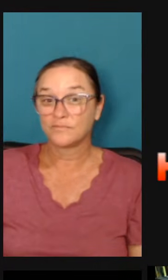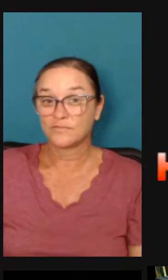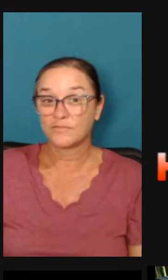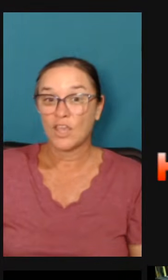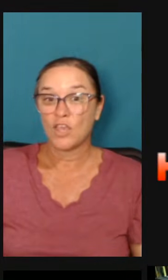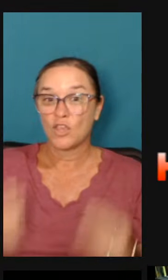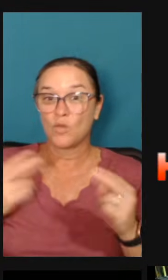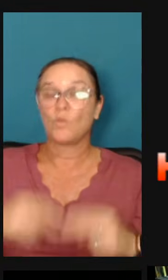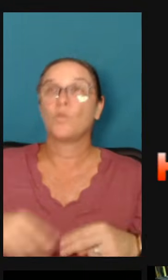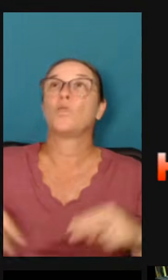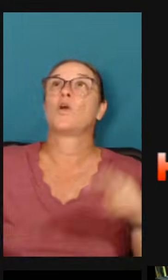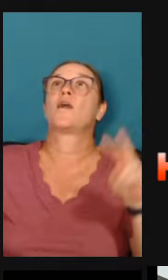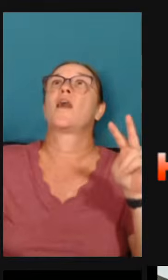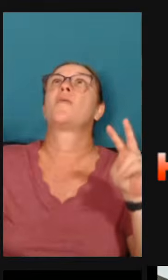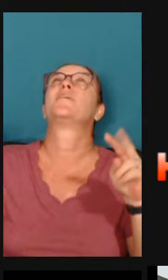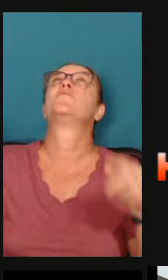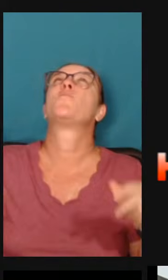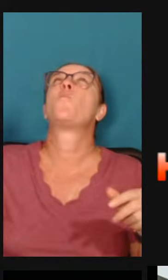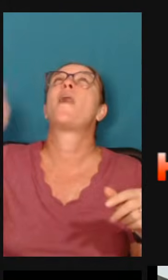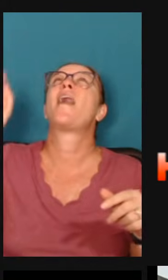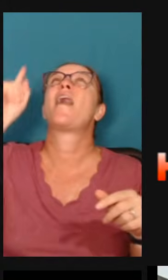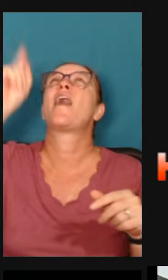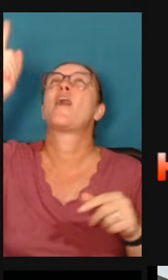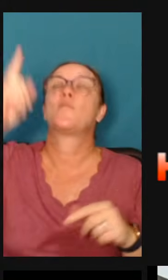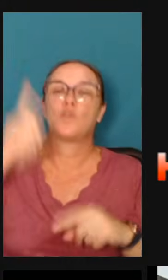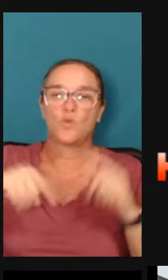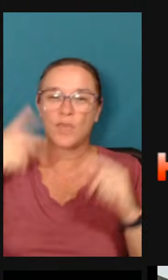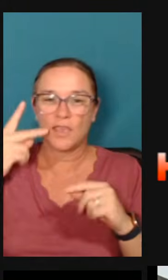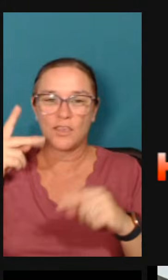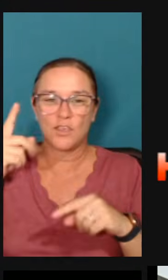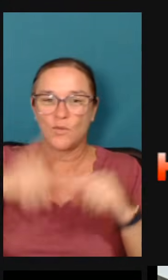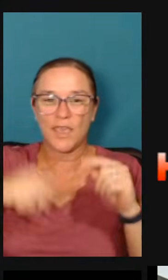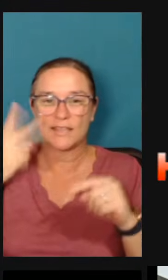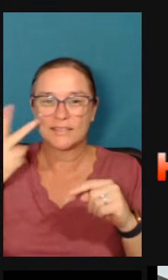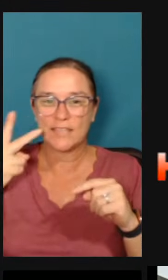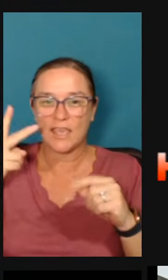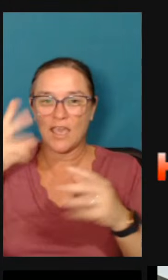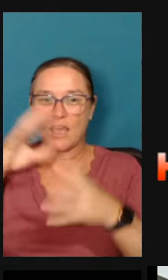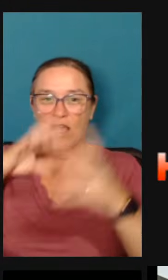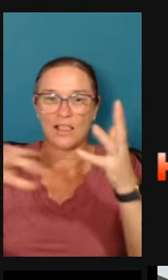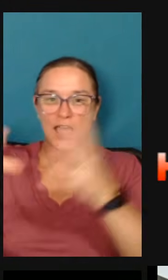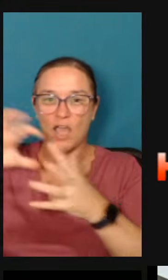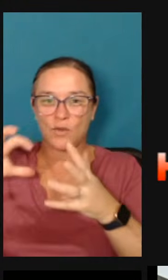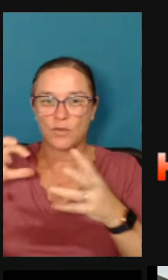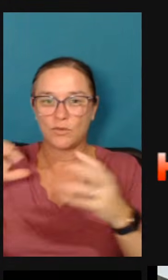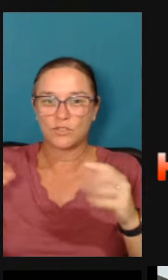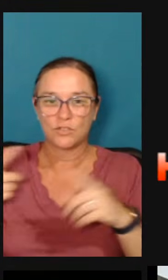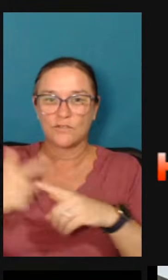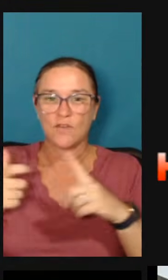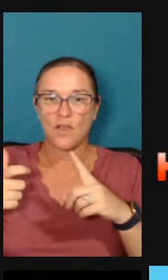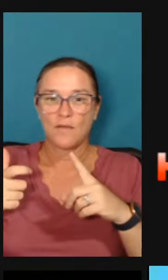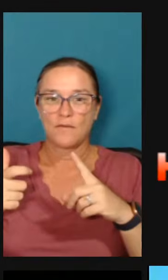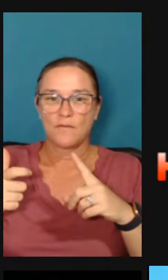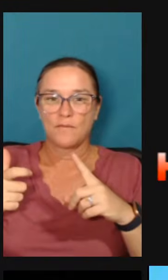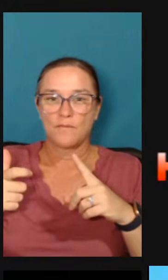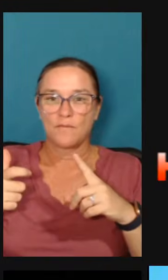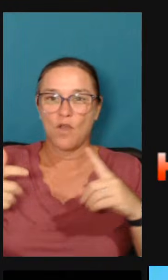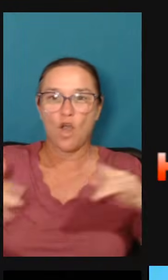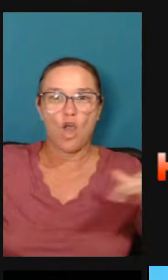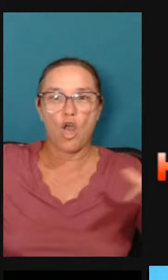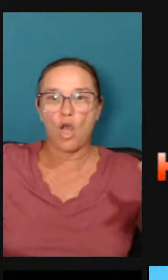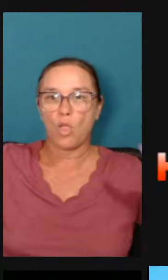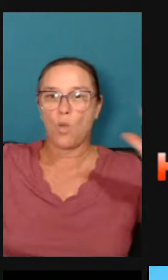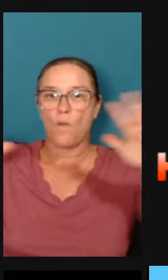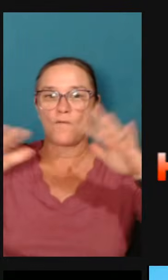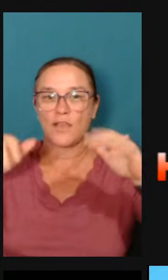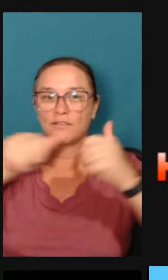it was coming from very high up. Like it wasn't like you could see a cloud and like the cloud, you could see the edge of it. It was just coming from very far up, and it was as far as you